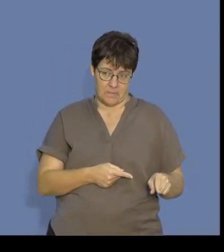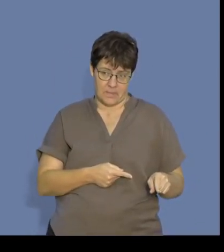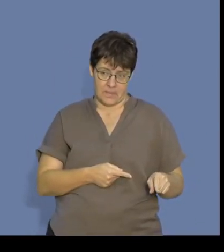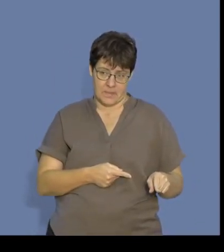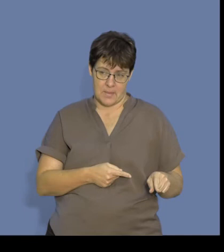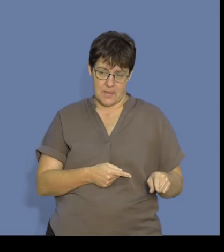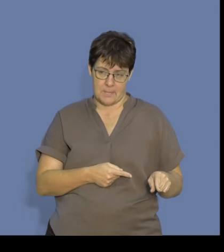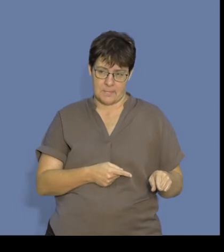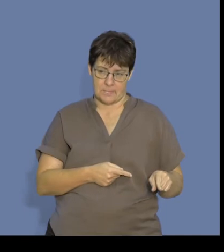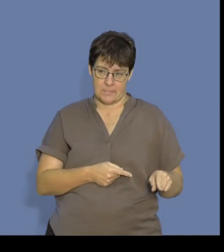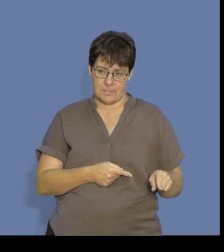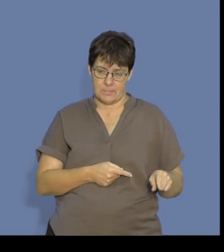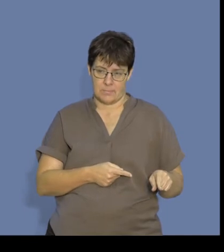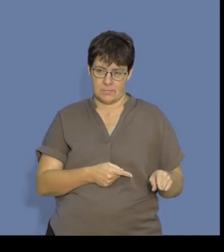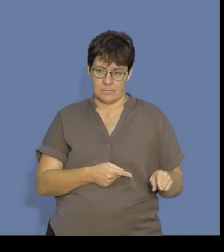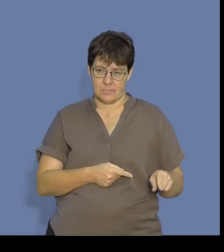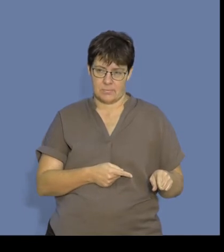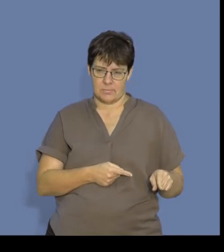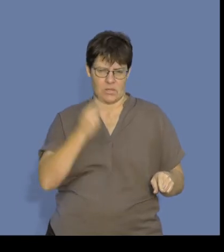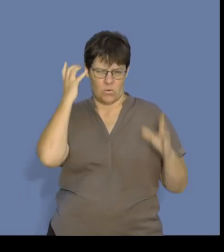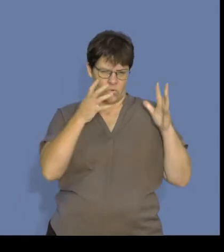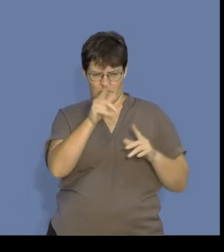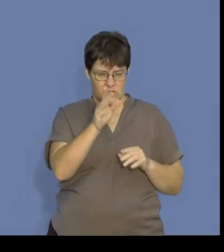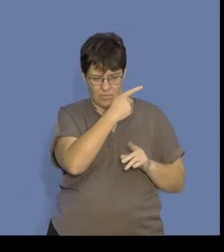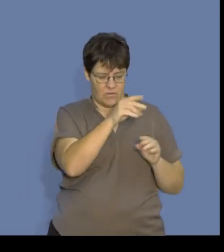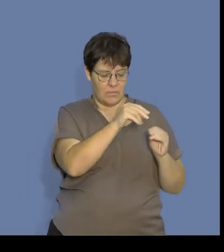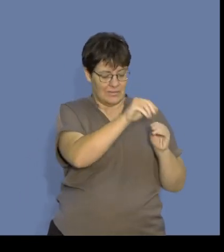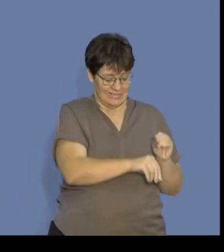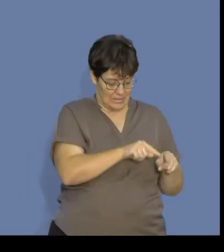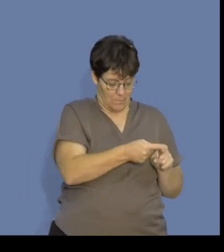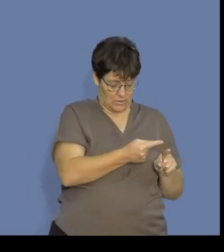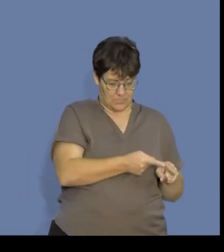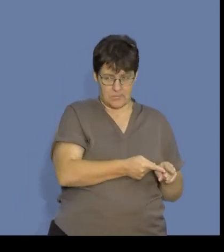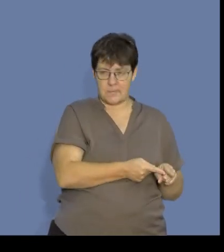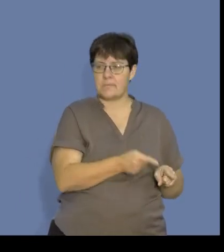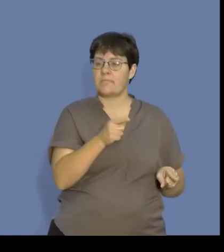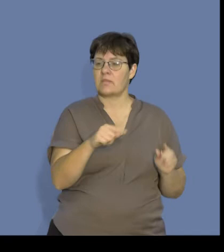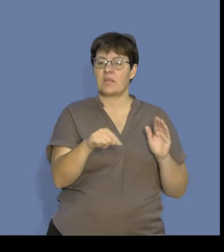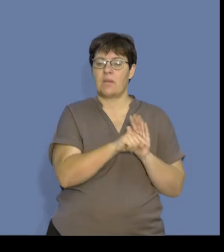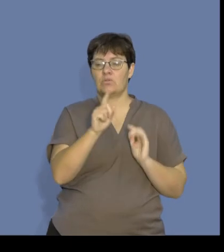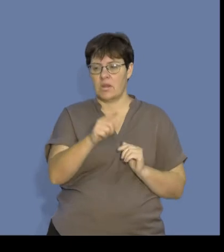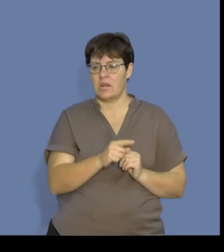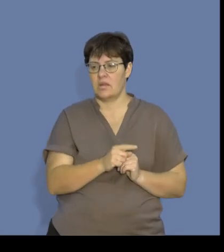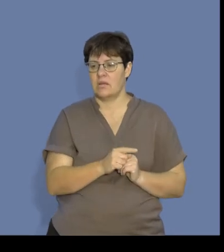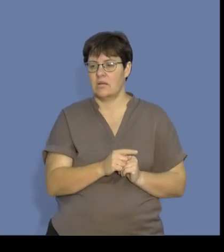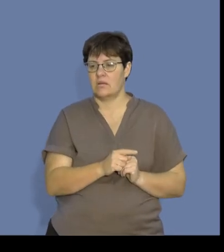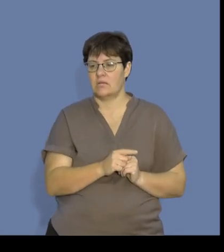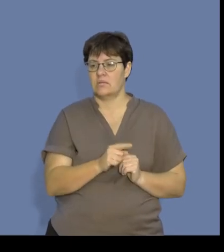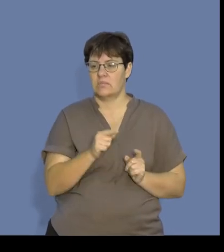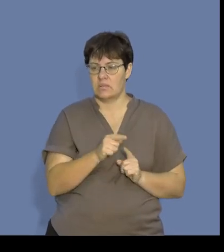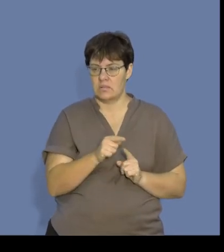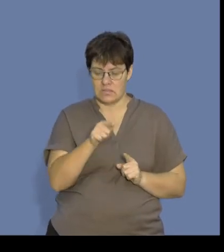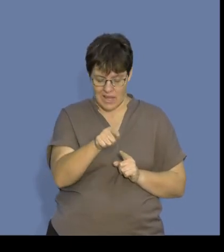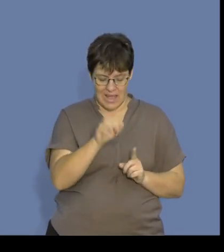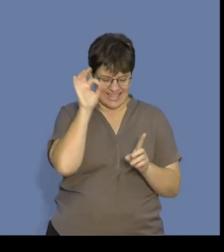be my point. So let me erase this so that it does not confuse you. And then the -1 goes with 0, so it